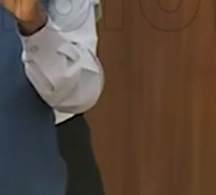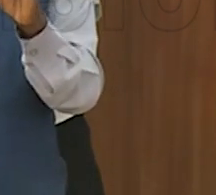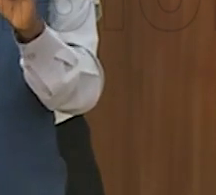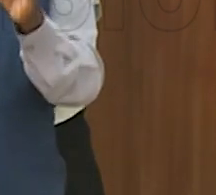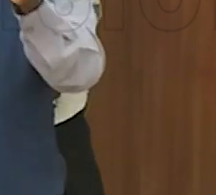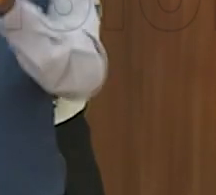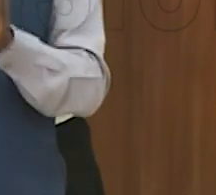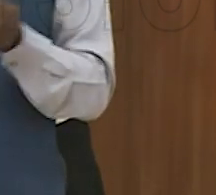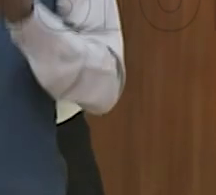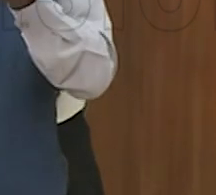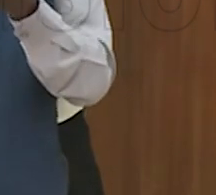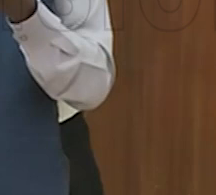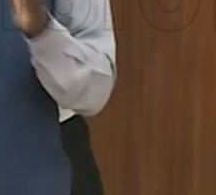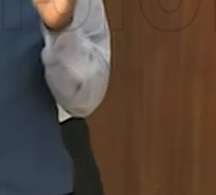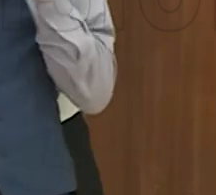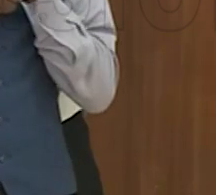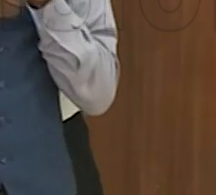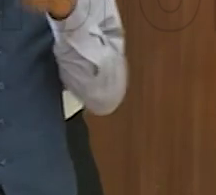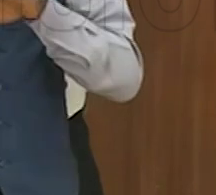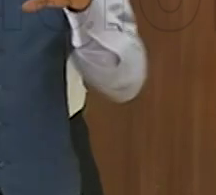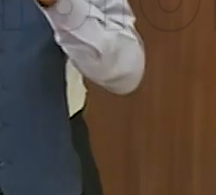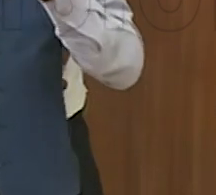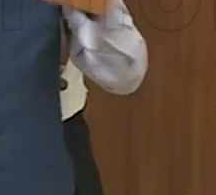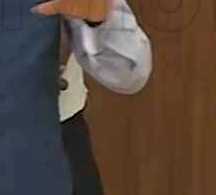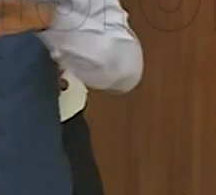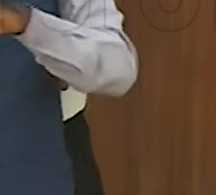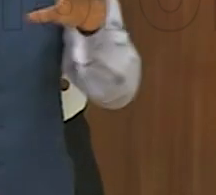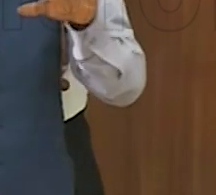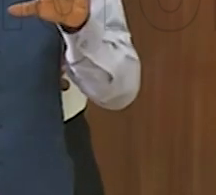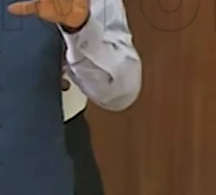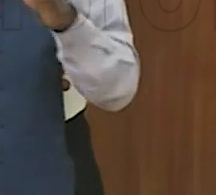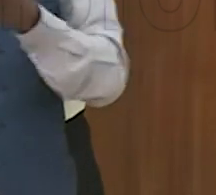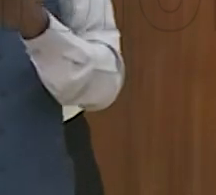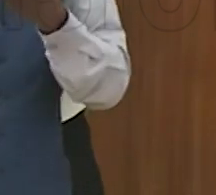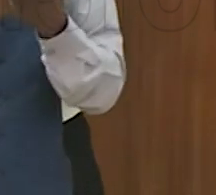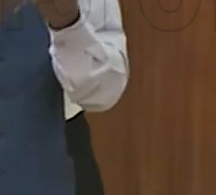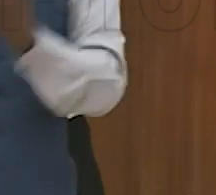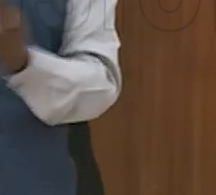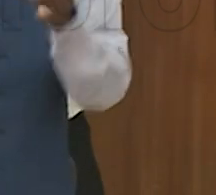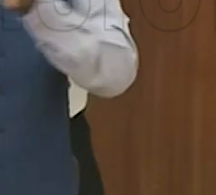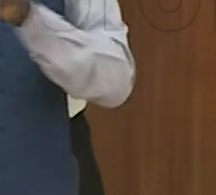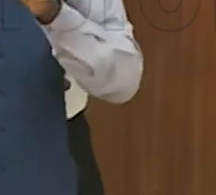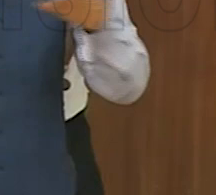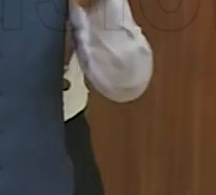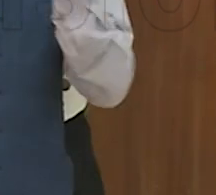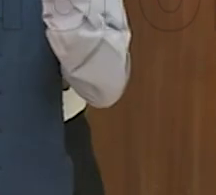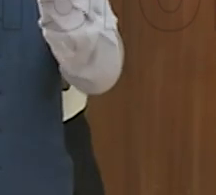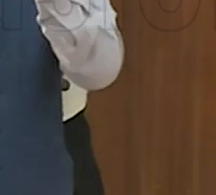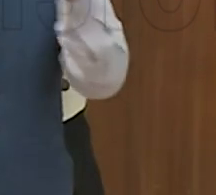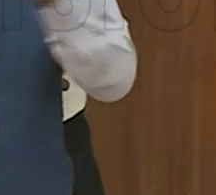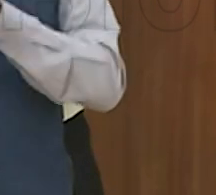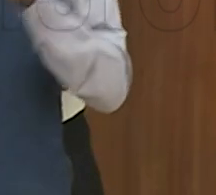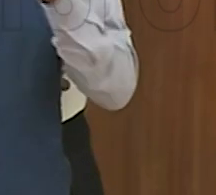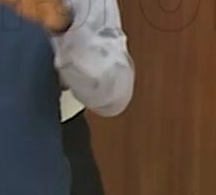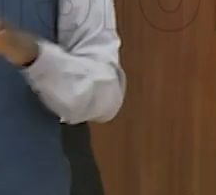help. Don't conceal it. Don't spread it. Let's build a dialogue around COVID-19. I thank you very much. God